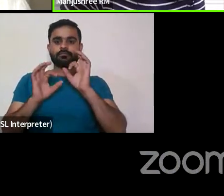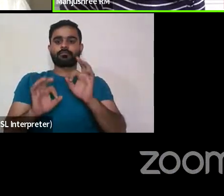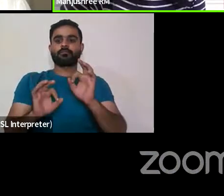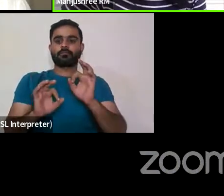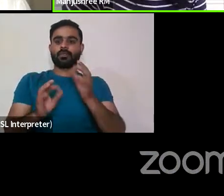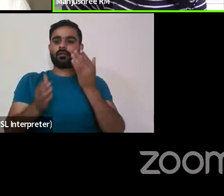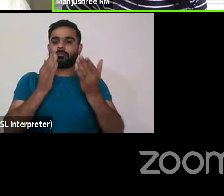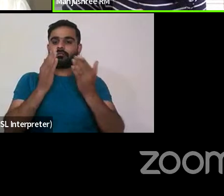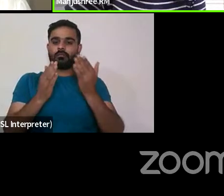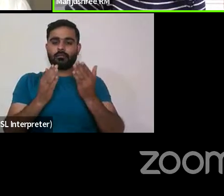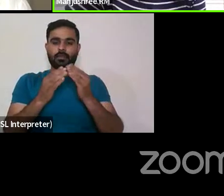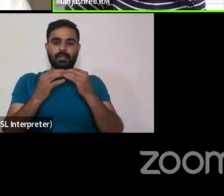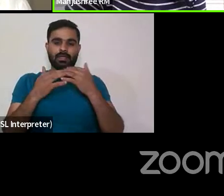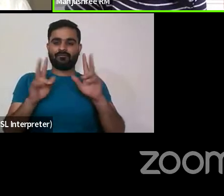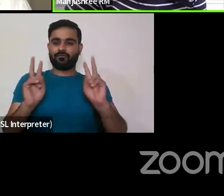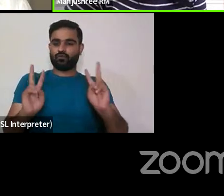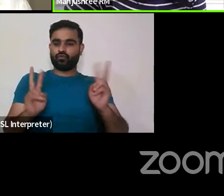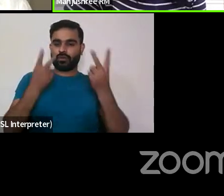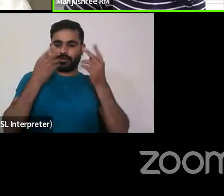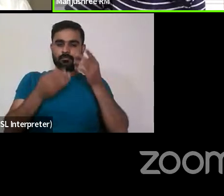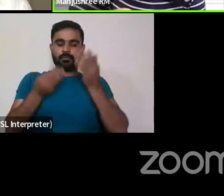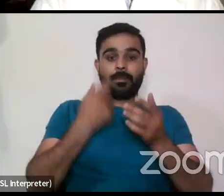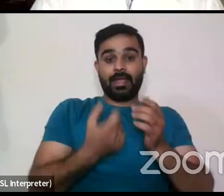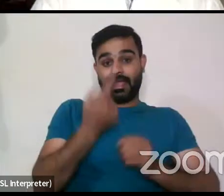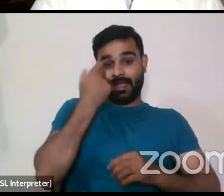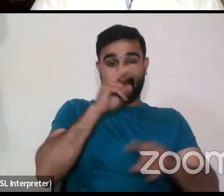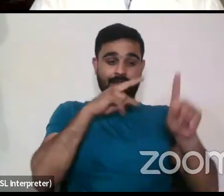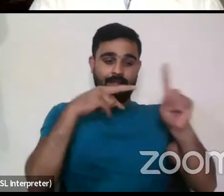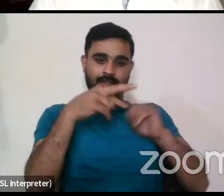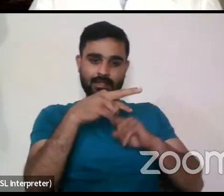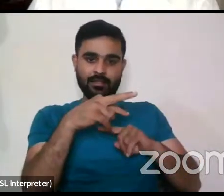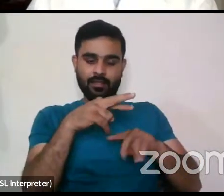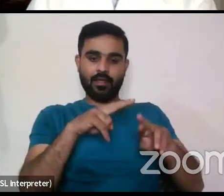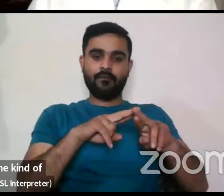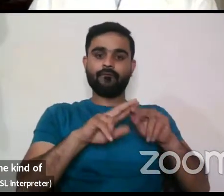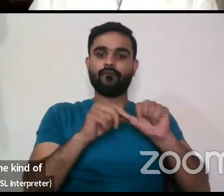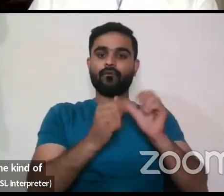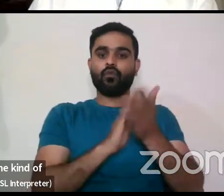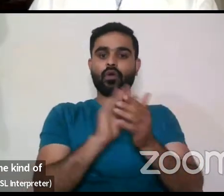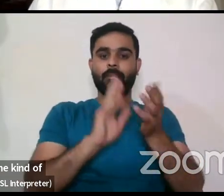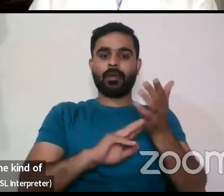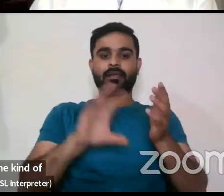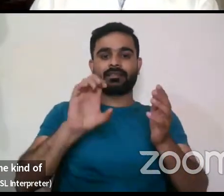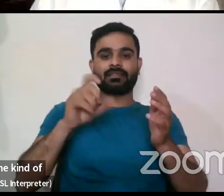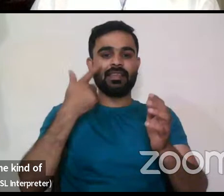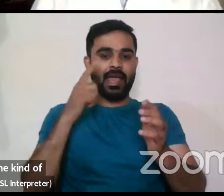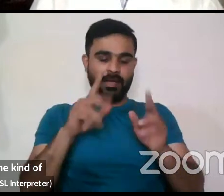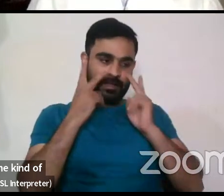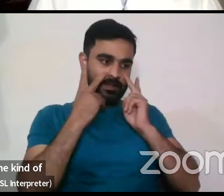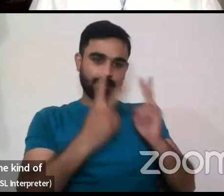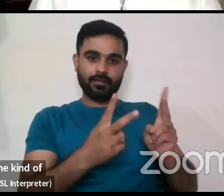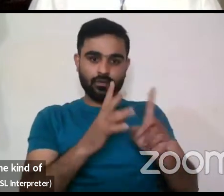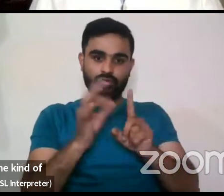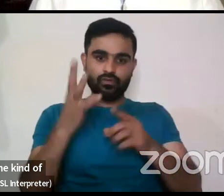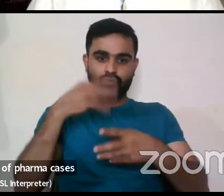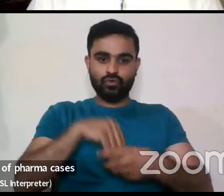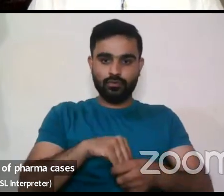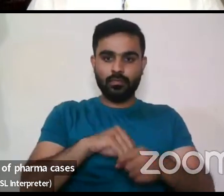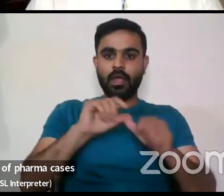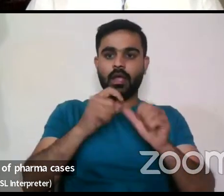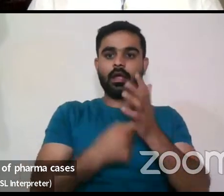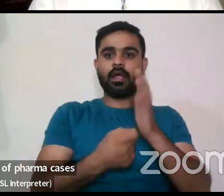might be a little outdated, but at least my understanding of the kind of pharma cases that the CCI has largely looked at have to deal with